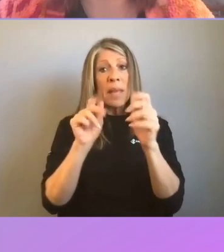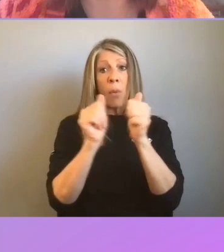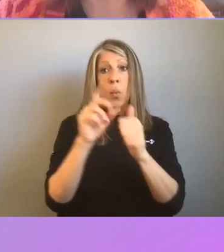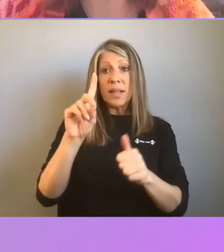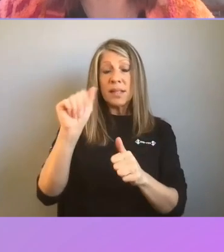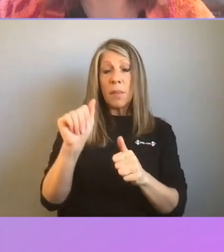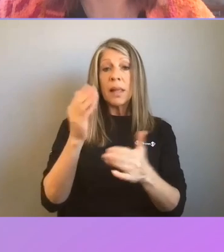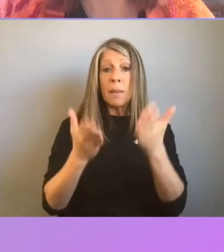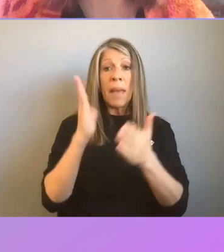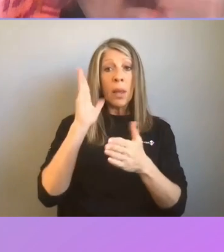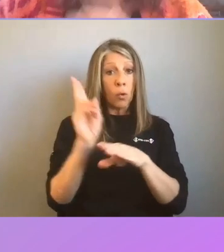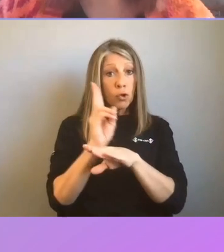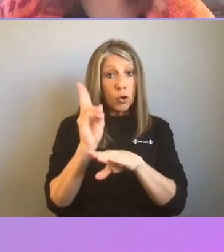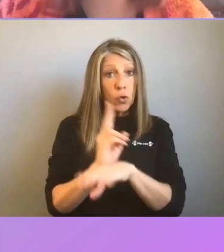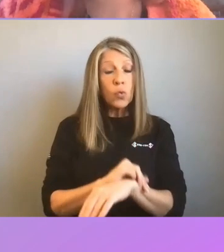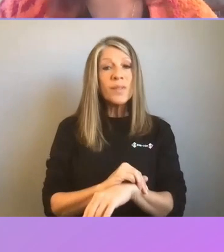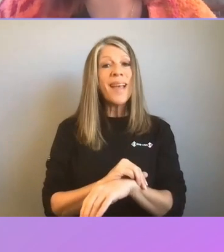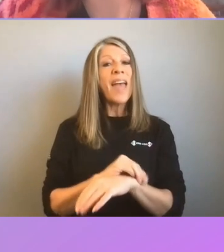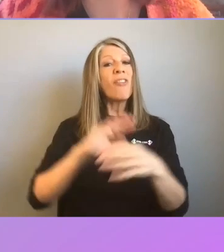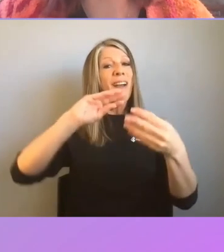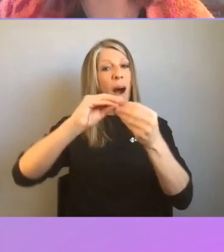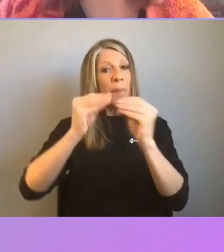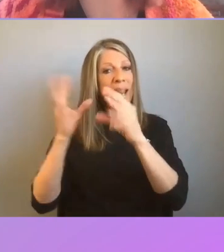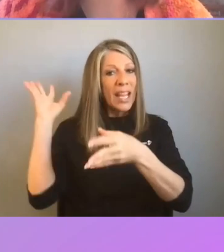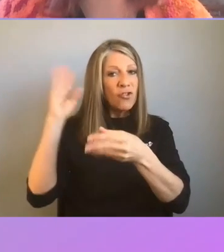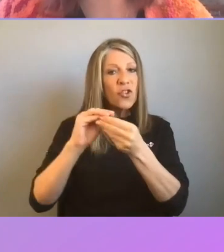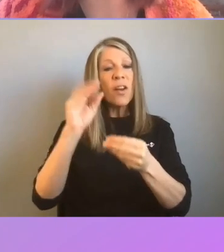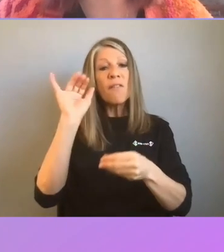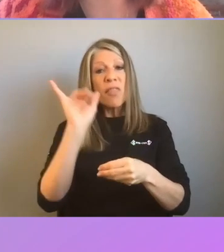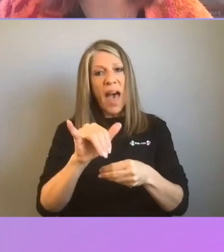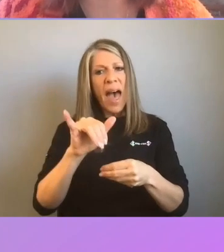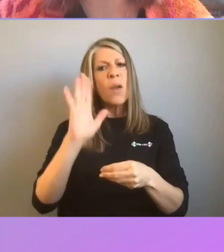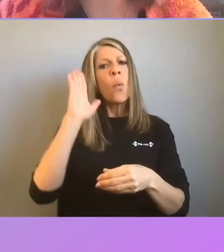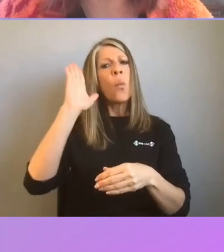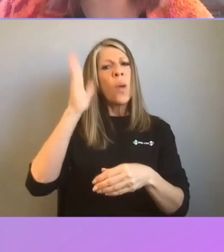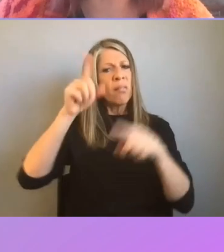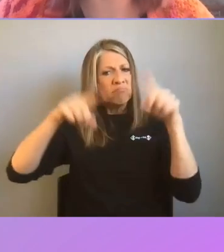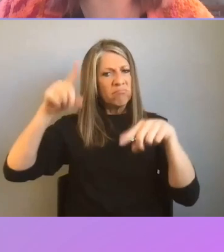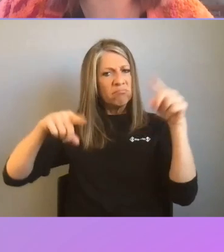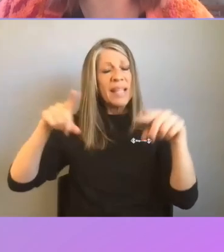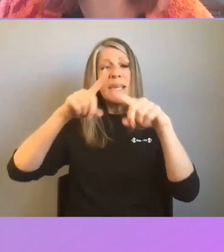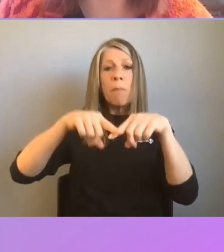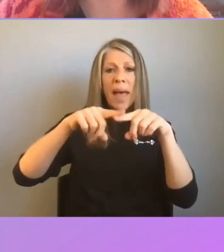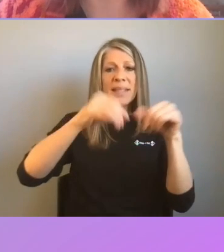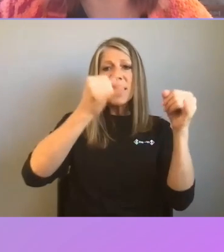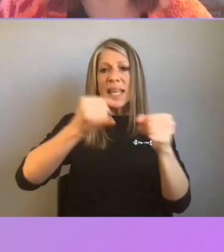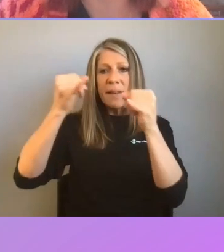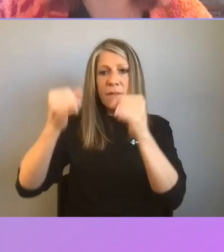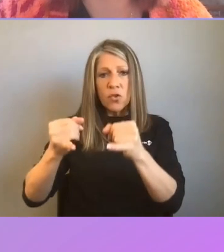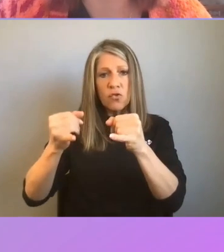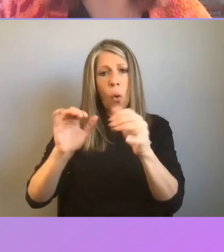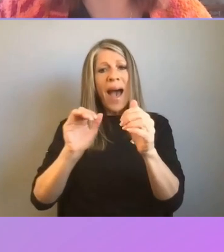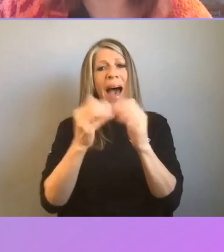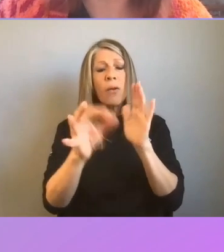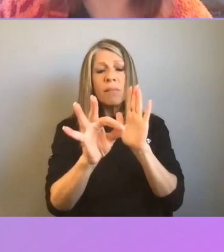disabilities might use. And the combinations of those obviously are going to differ according to each individual and how they choose